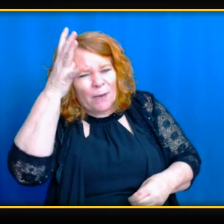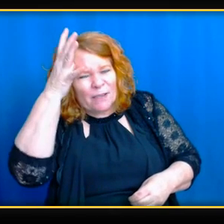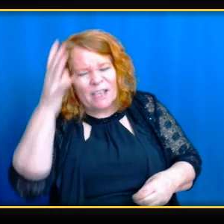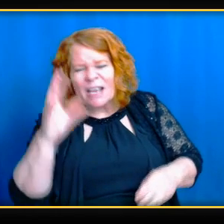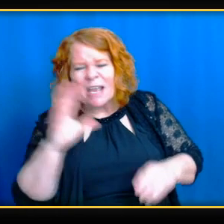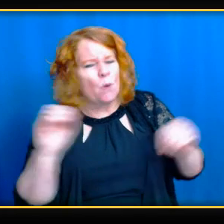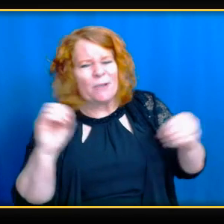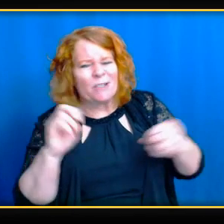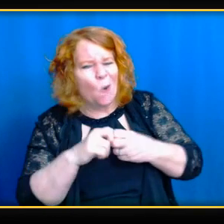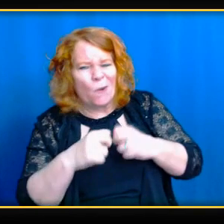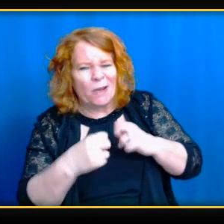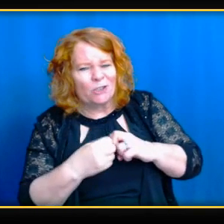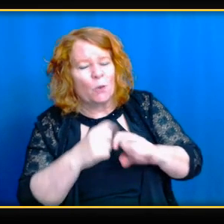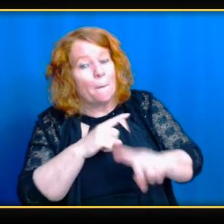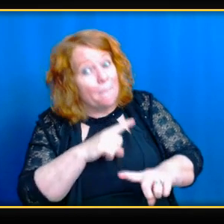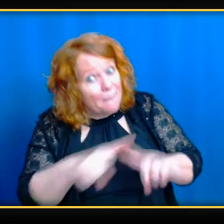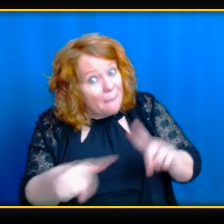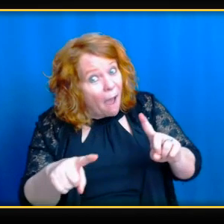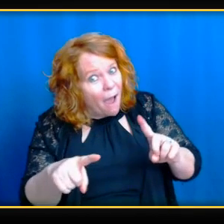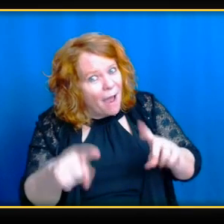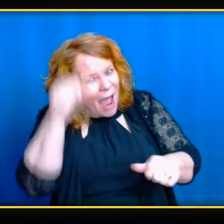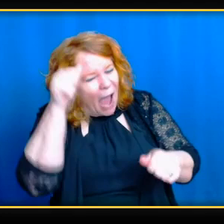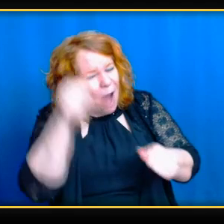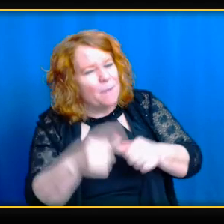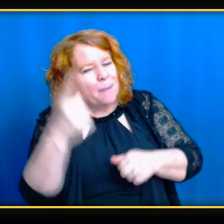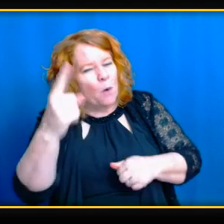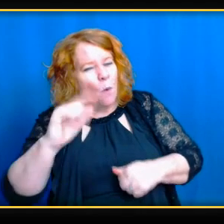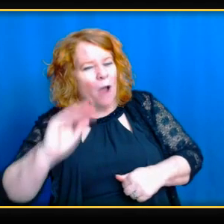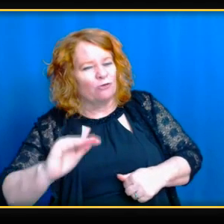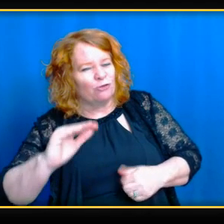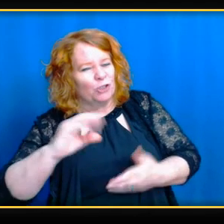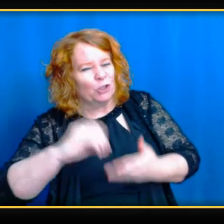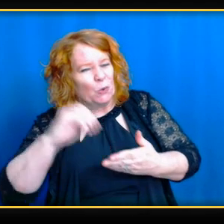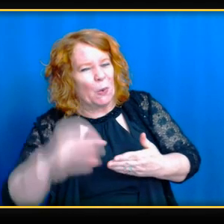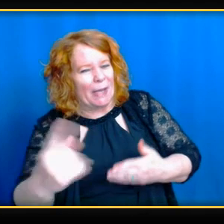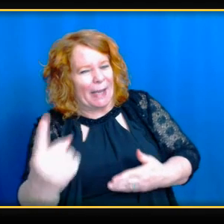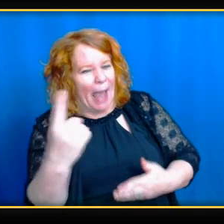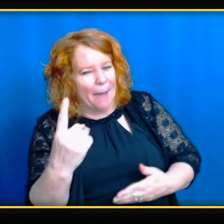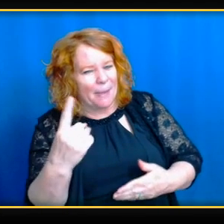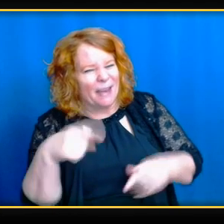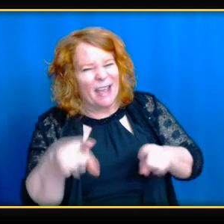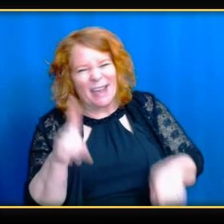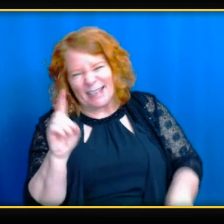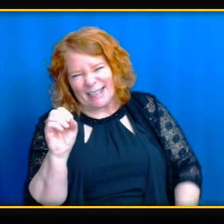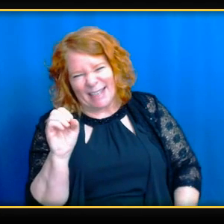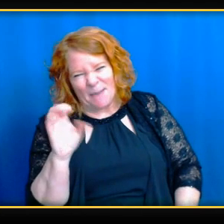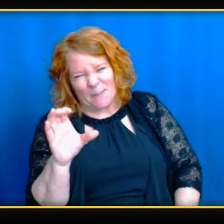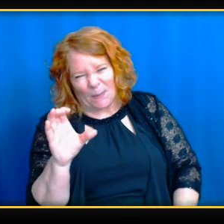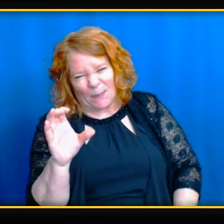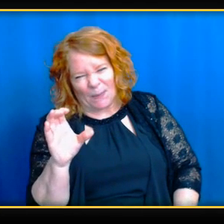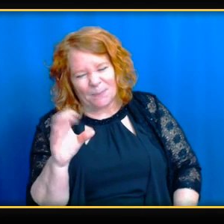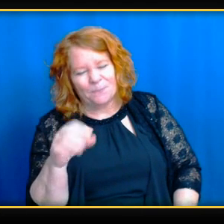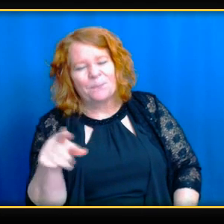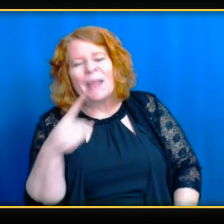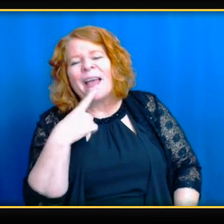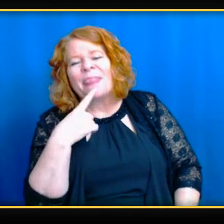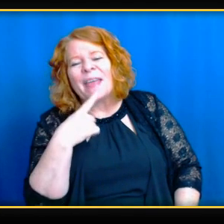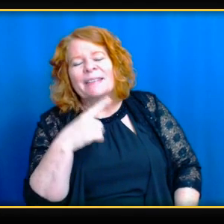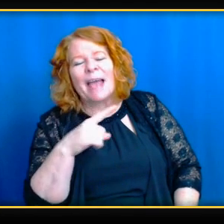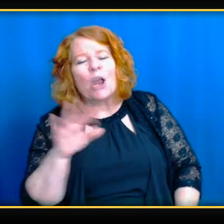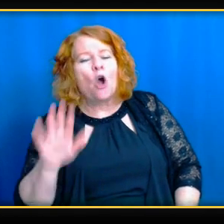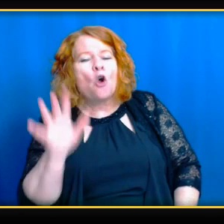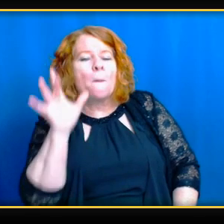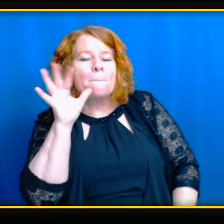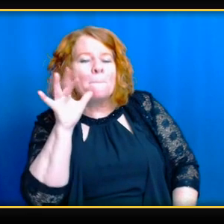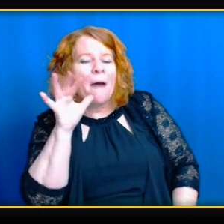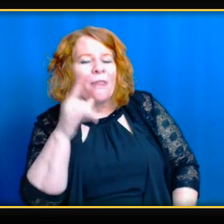I remember one child coming in December and saying to me that her mother said